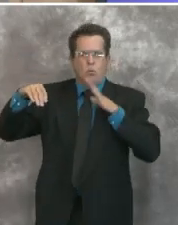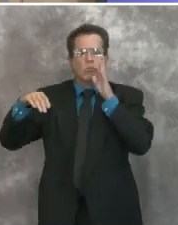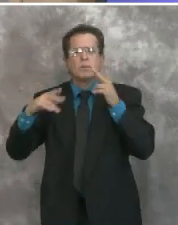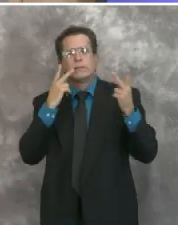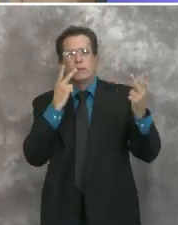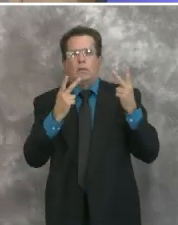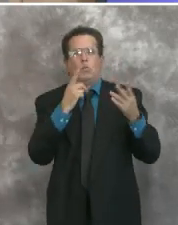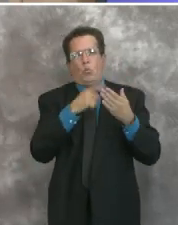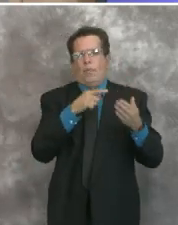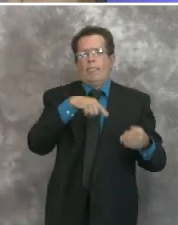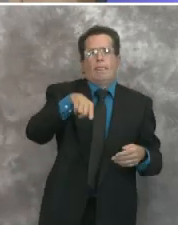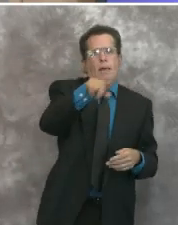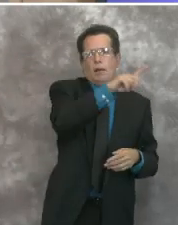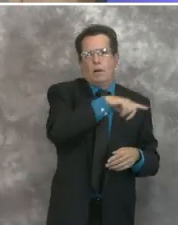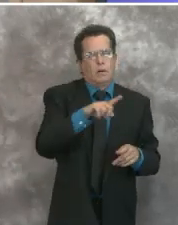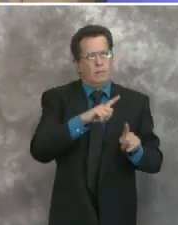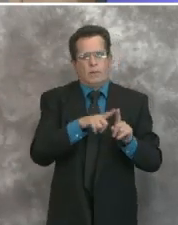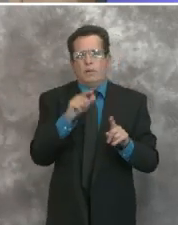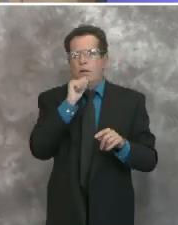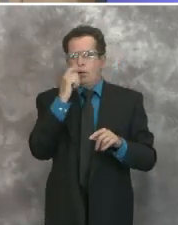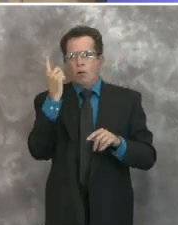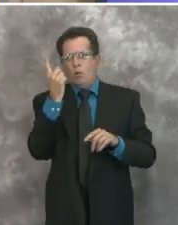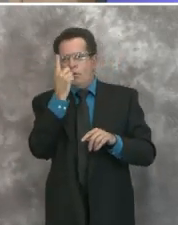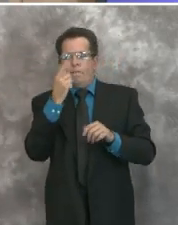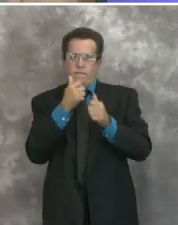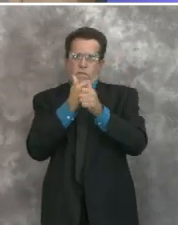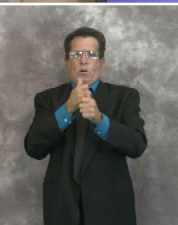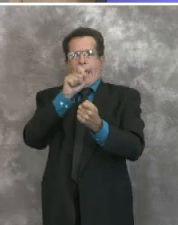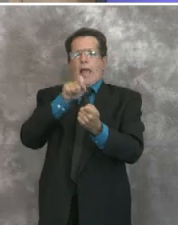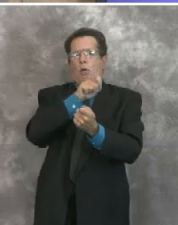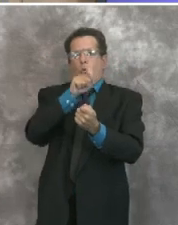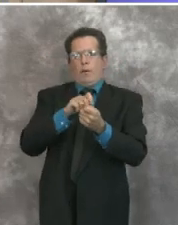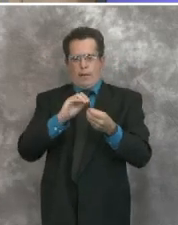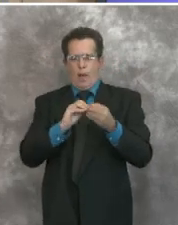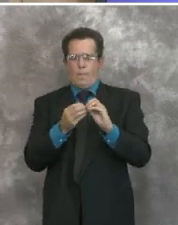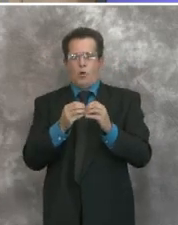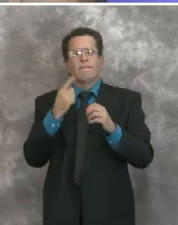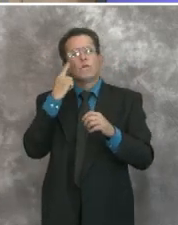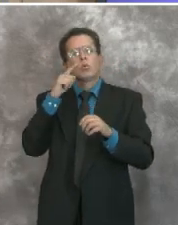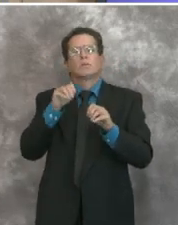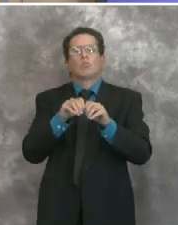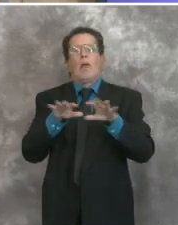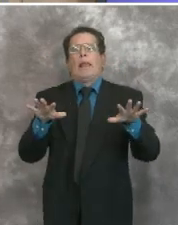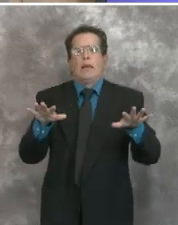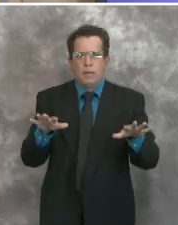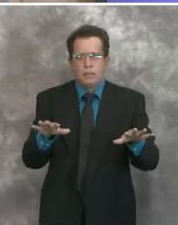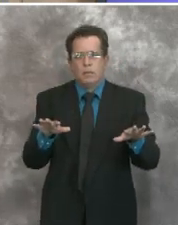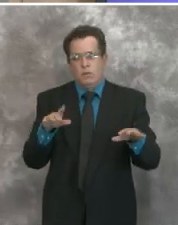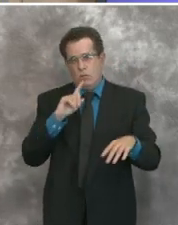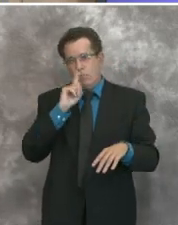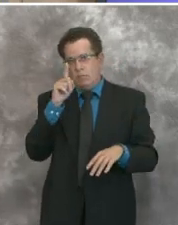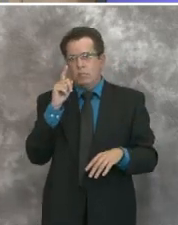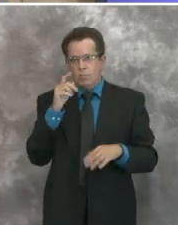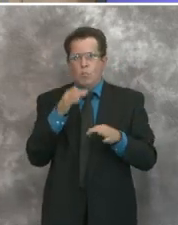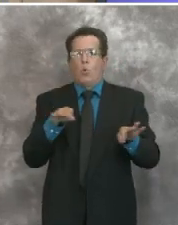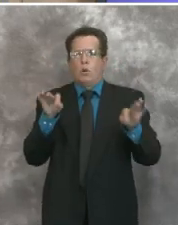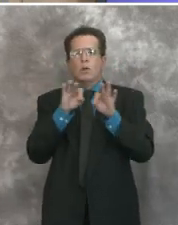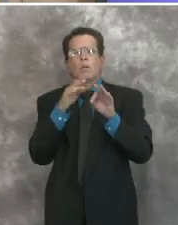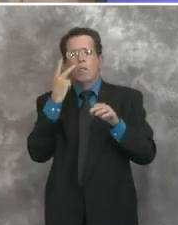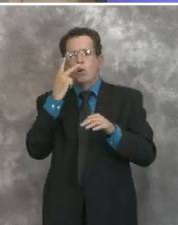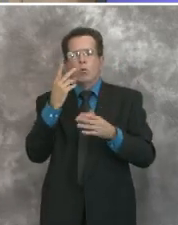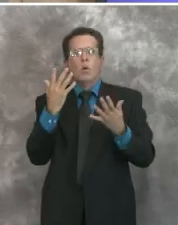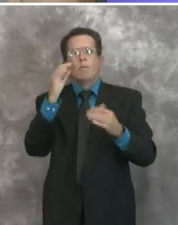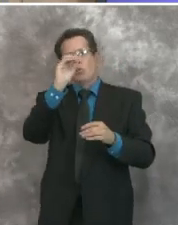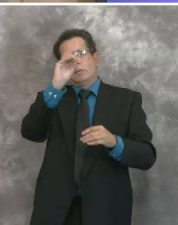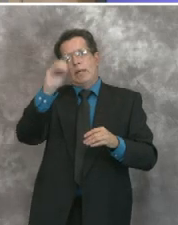but it doesn't necessarily reflect a significant increase in the spread. And so it's important to look at the percentage